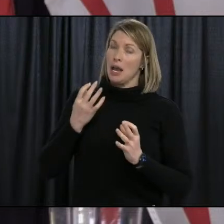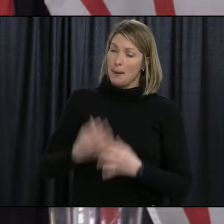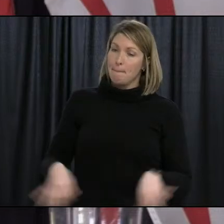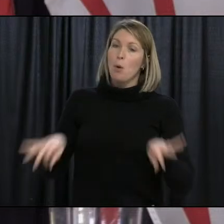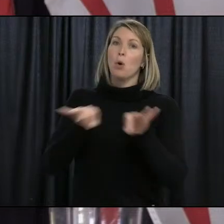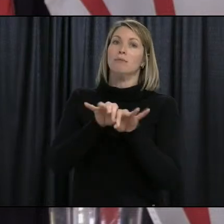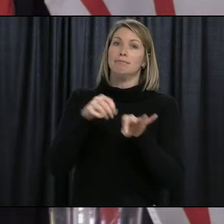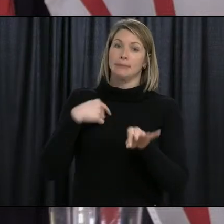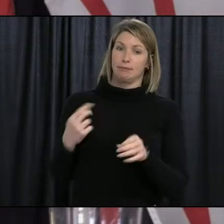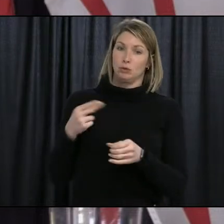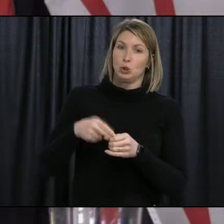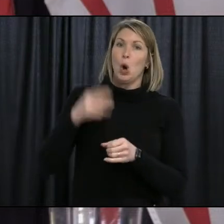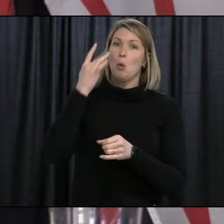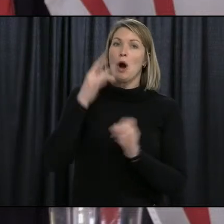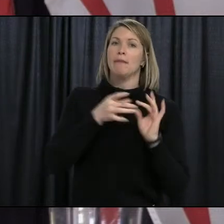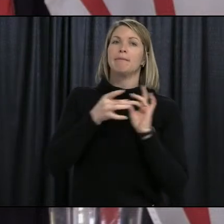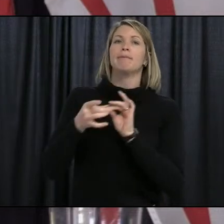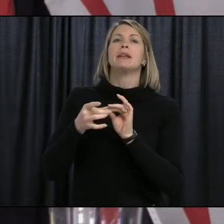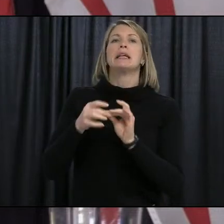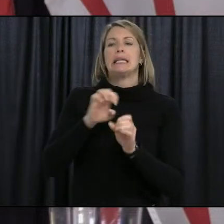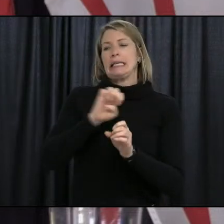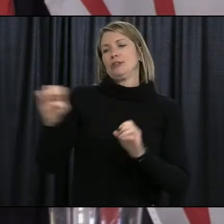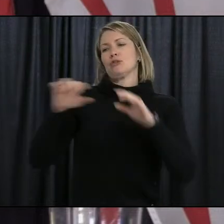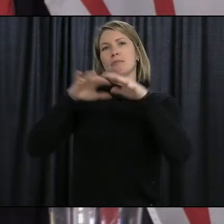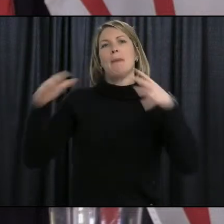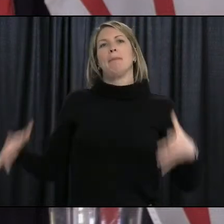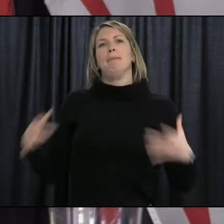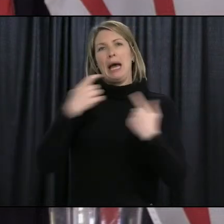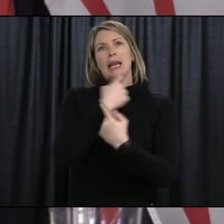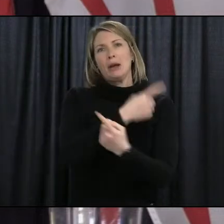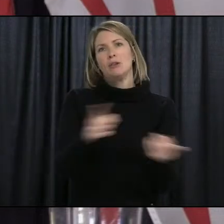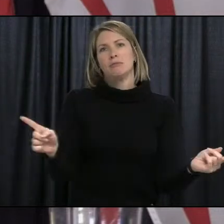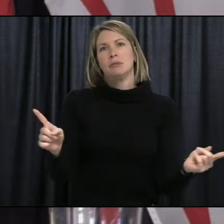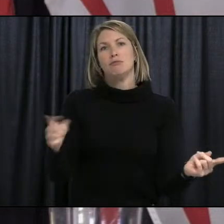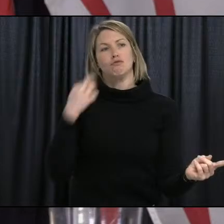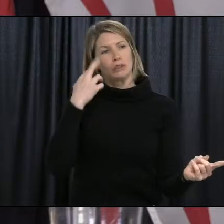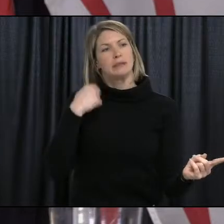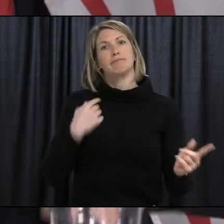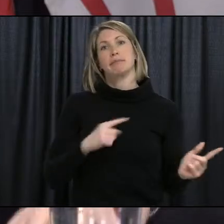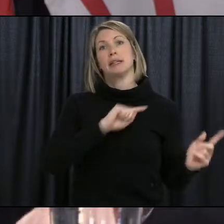bubble. And to support Dr. Fitzgerald and her team as we move forward.